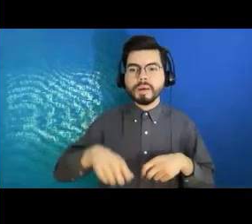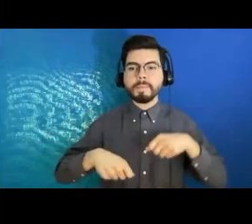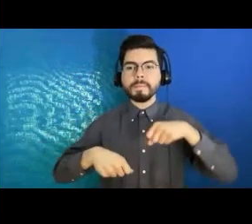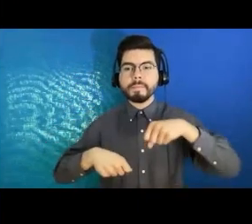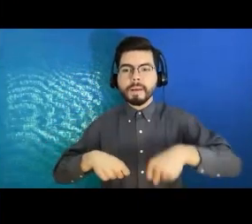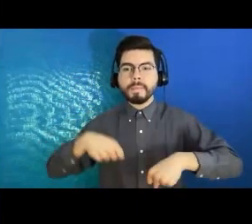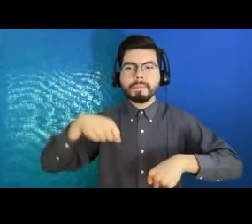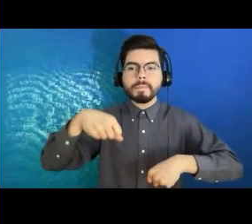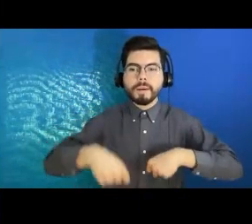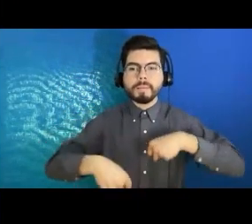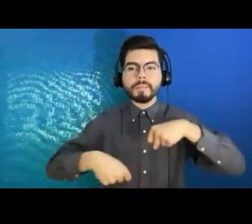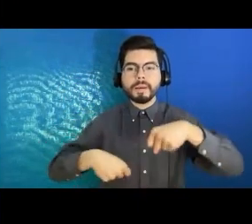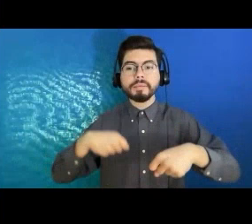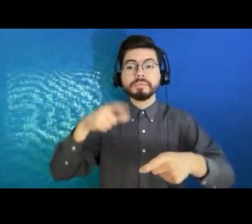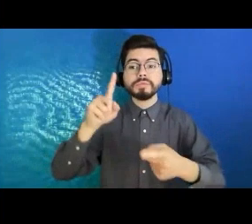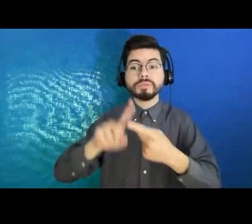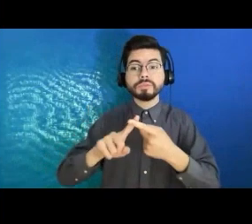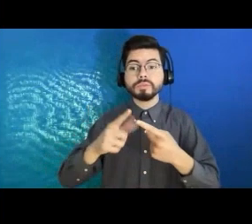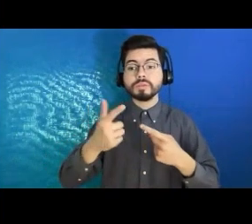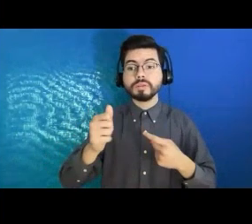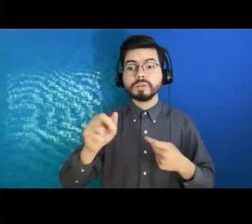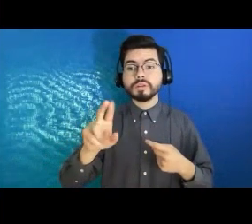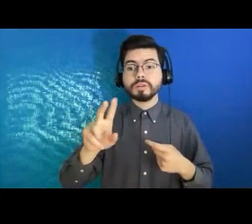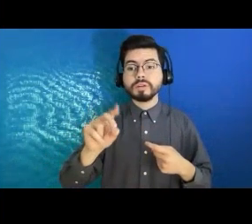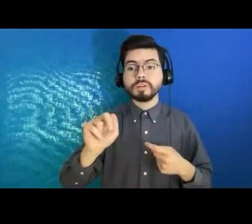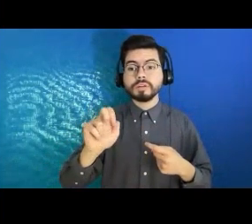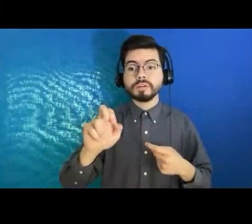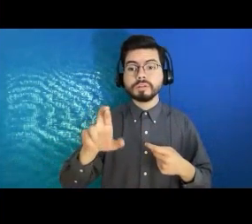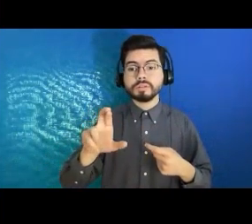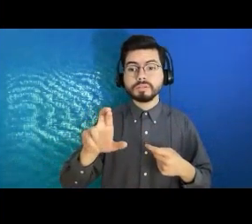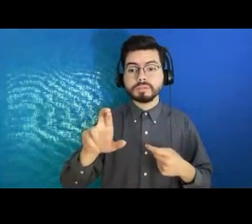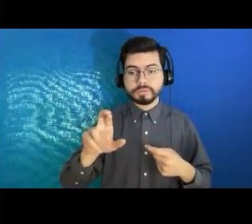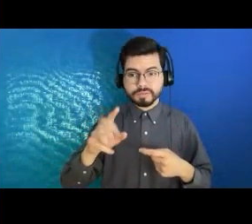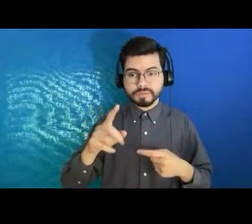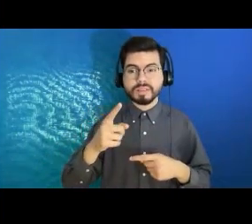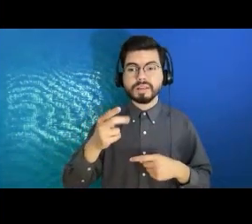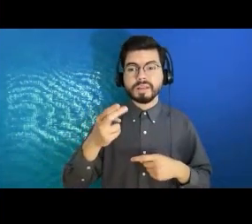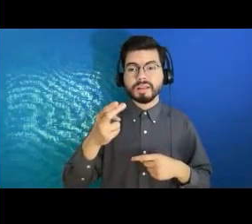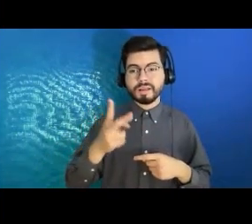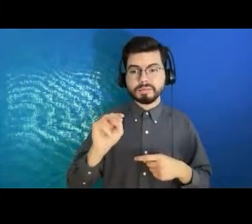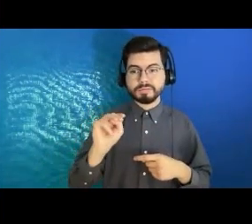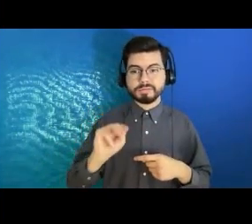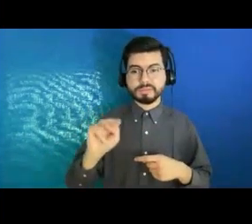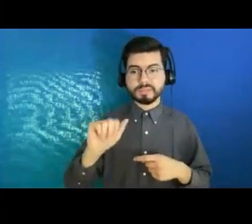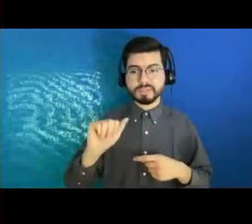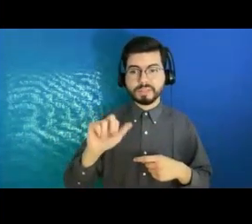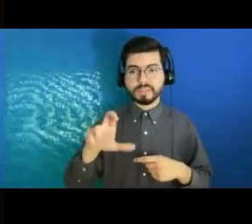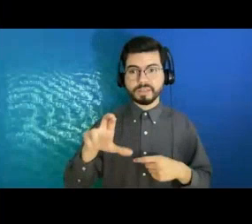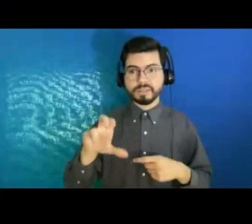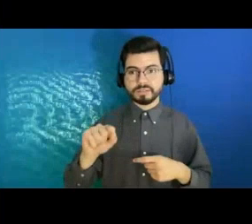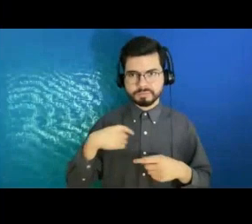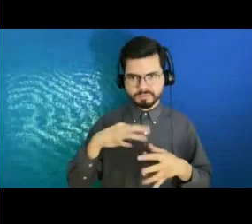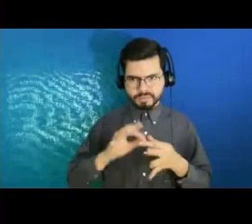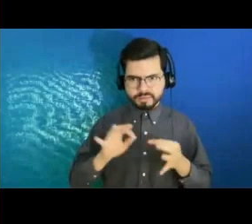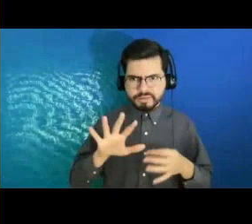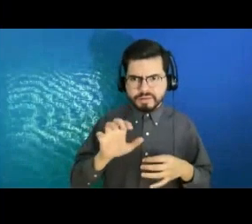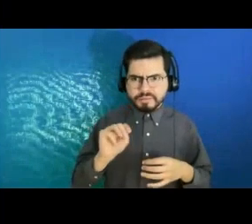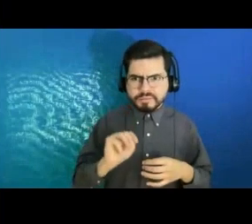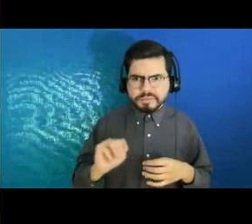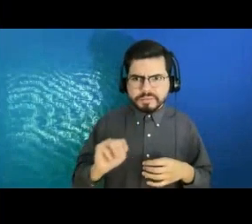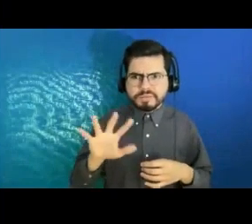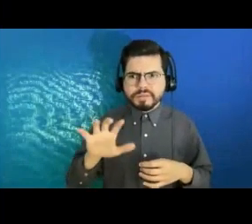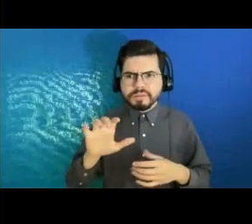about 500,000 acres. It's about another 500,000 to 100,000 acres. Did I say 500 million or